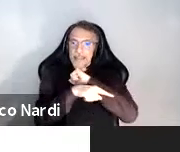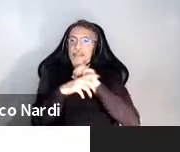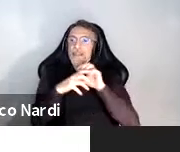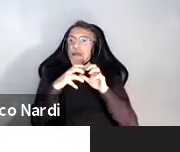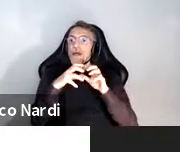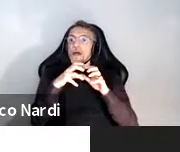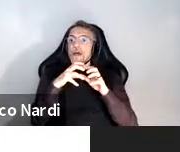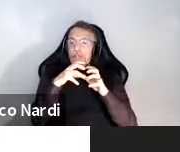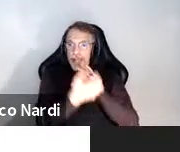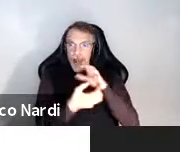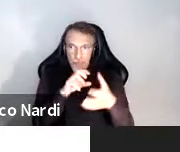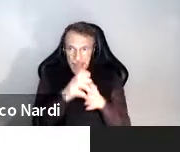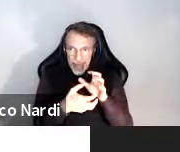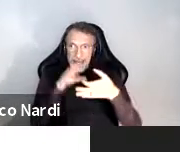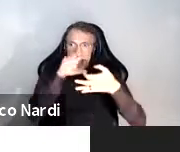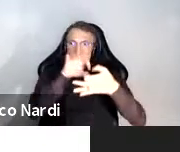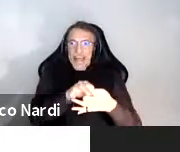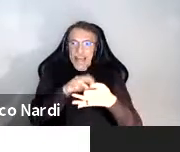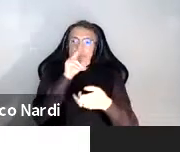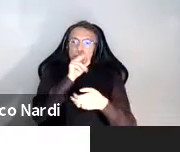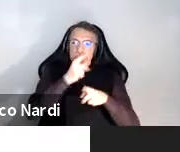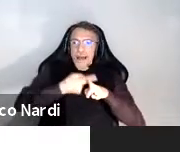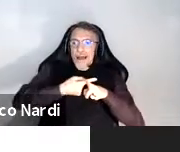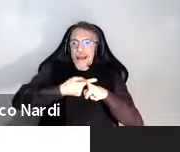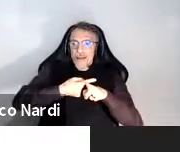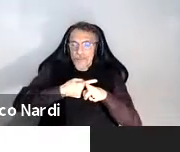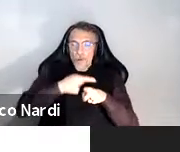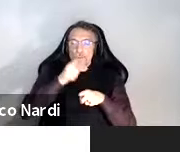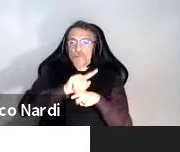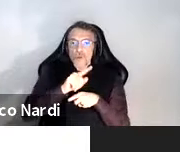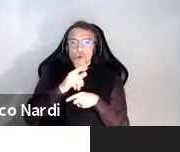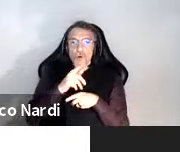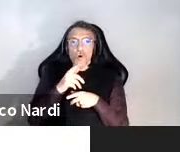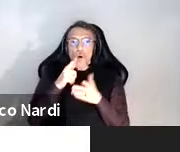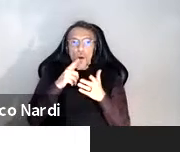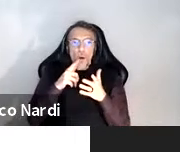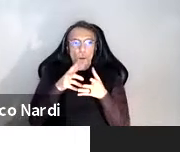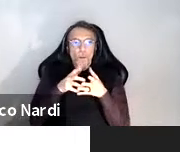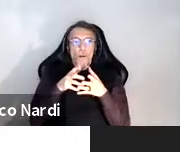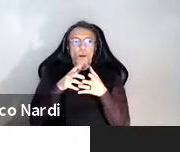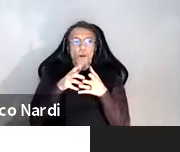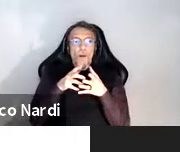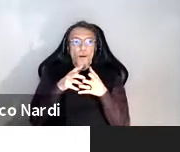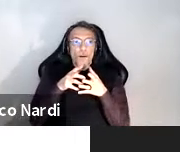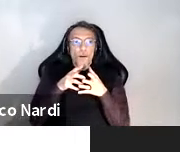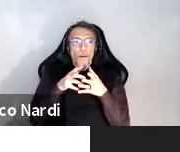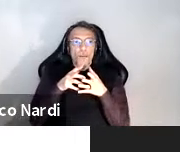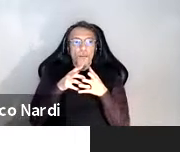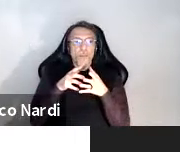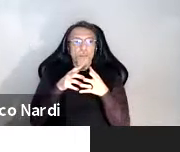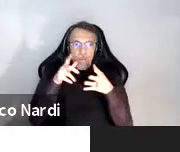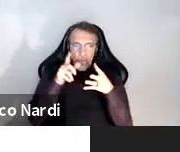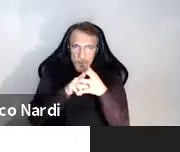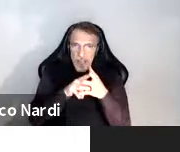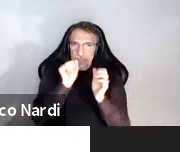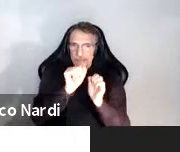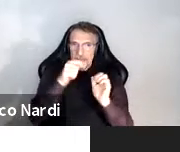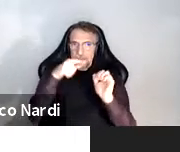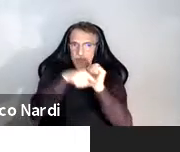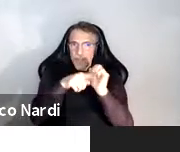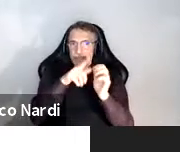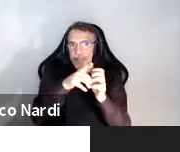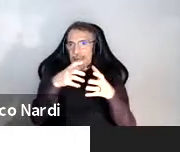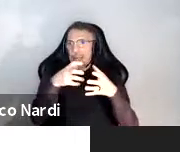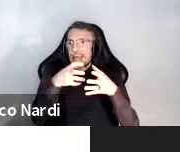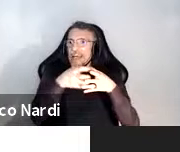Africa. The debt dynamics relates to the macro, the debt financing, and the debt profile indicators.